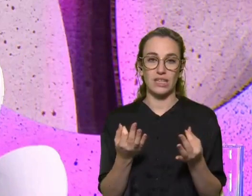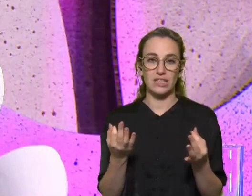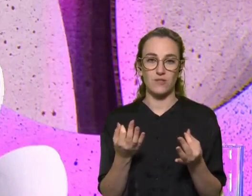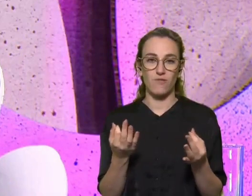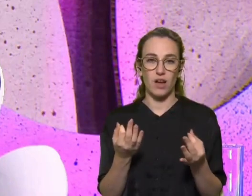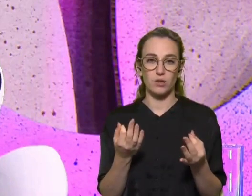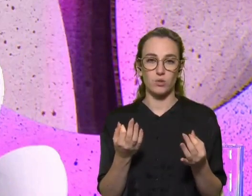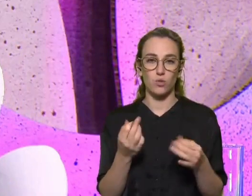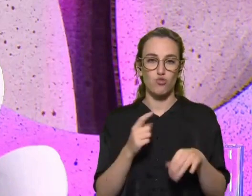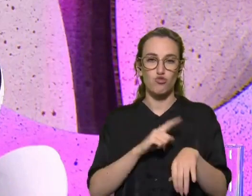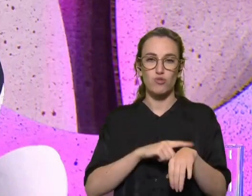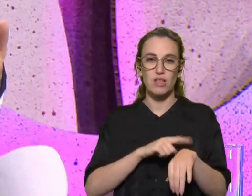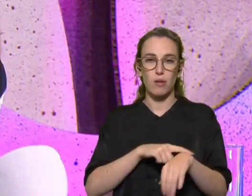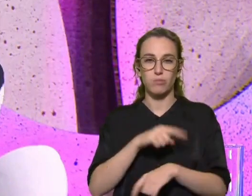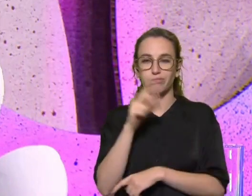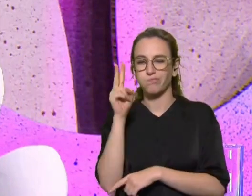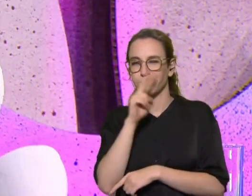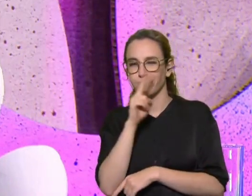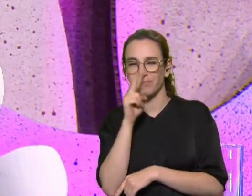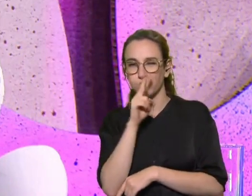And